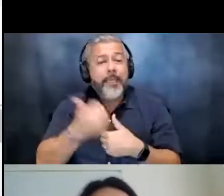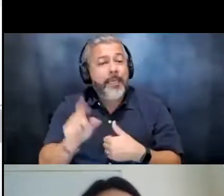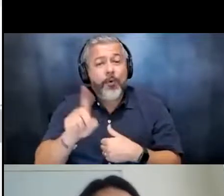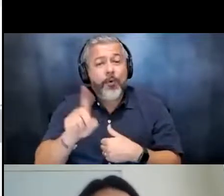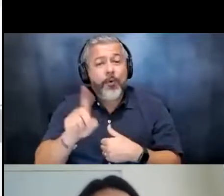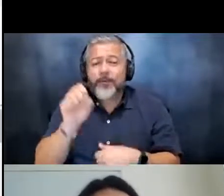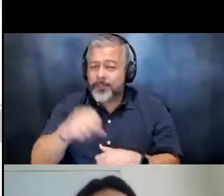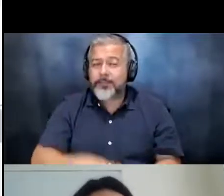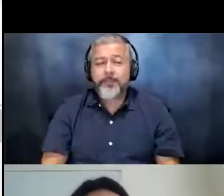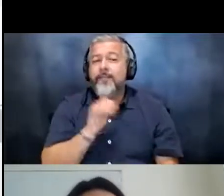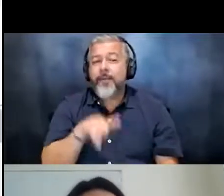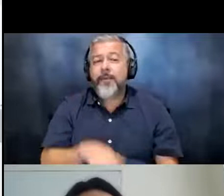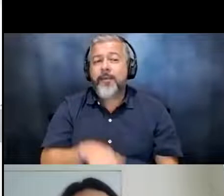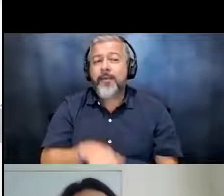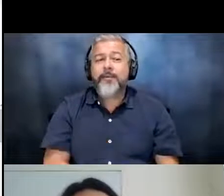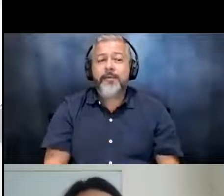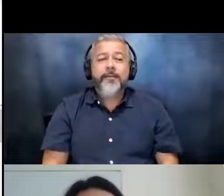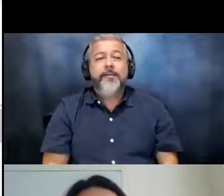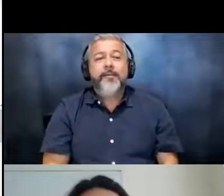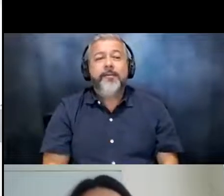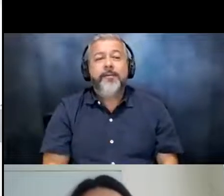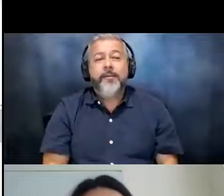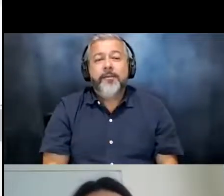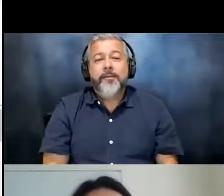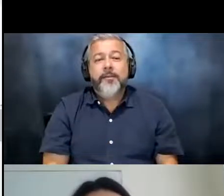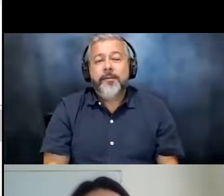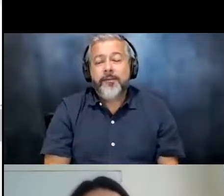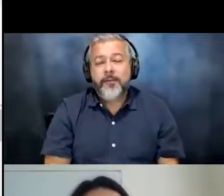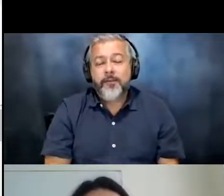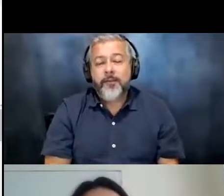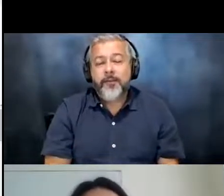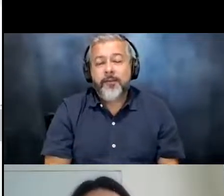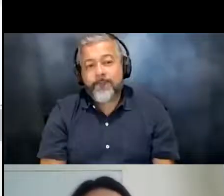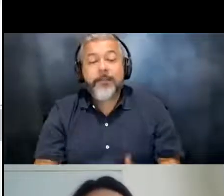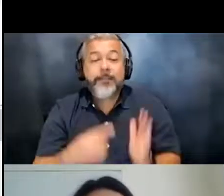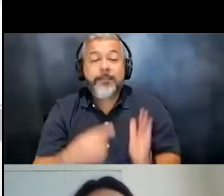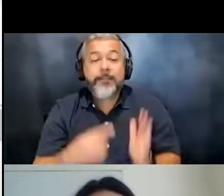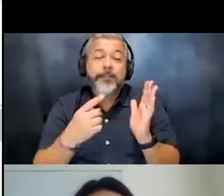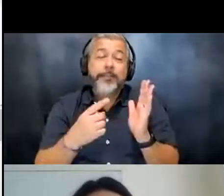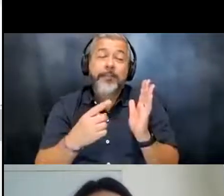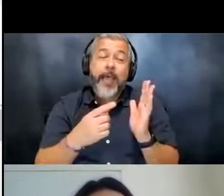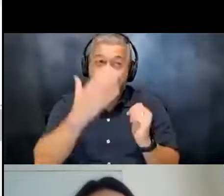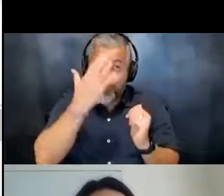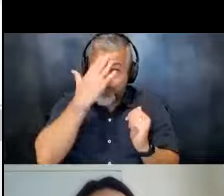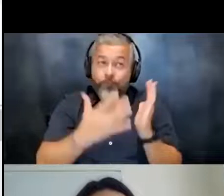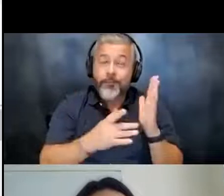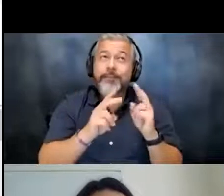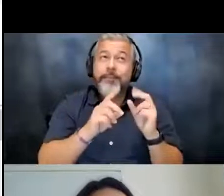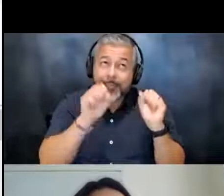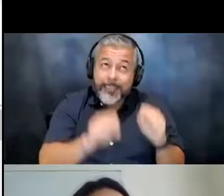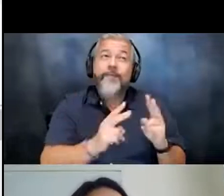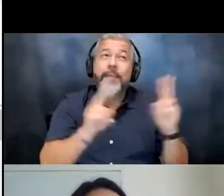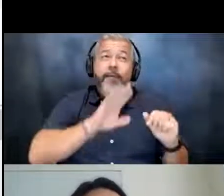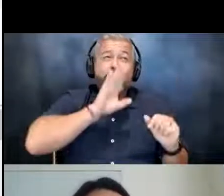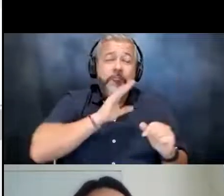As frustrating as it can be, technology can be a really, really helpful tool. I recognize that it's